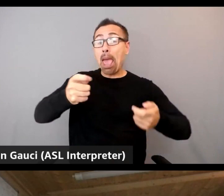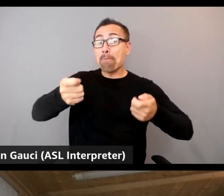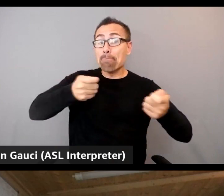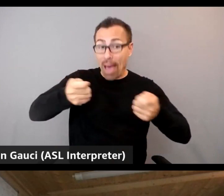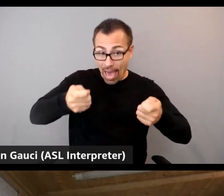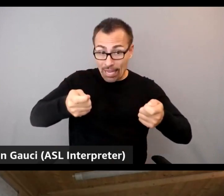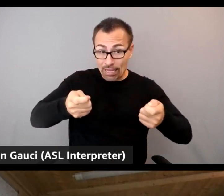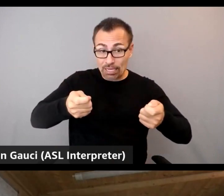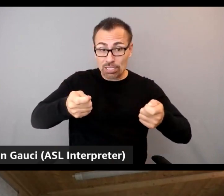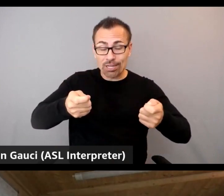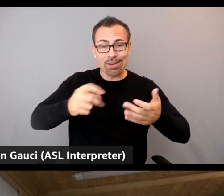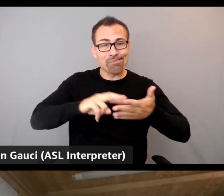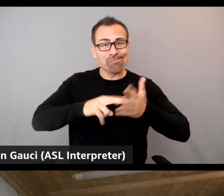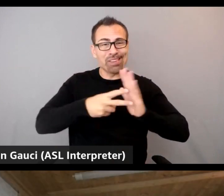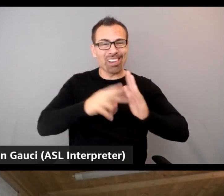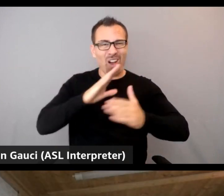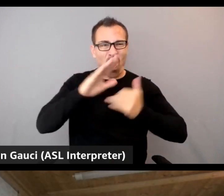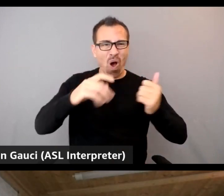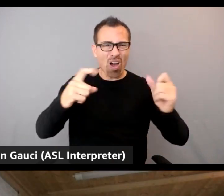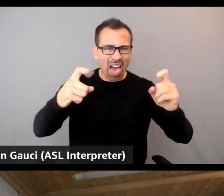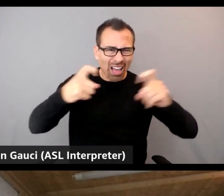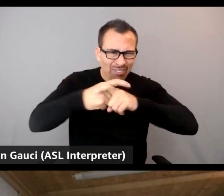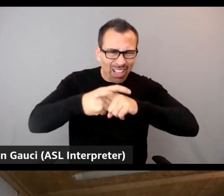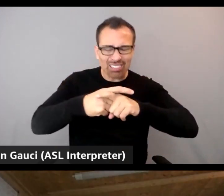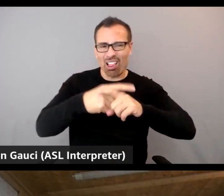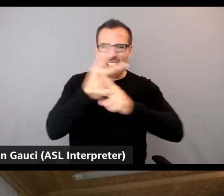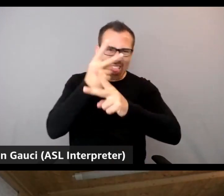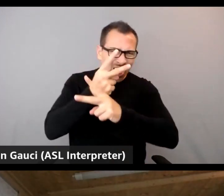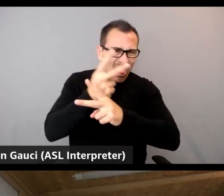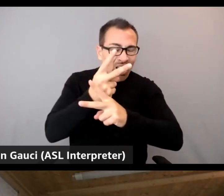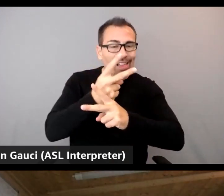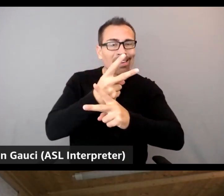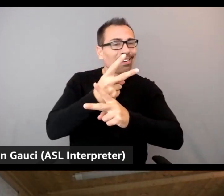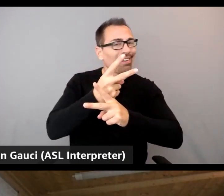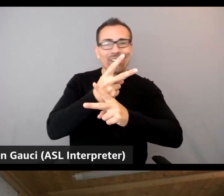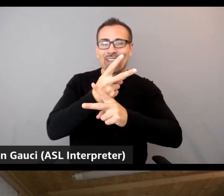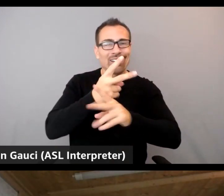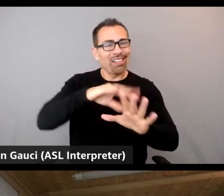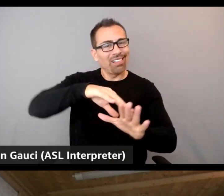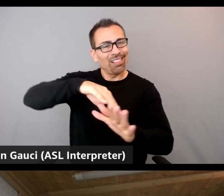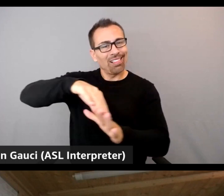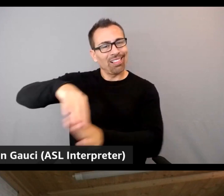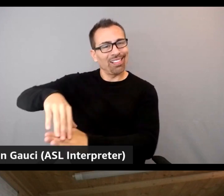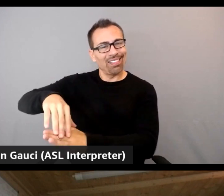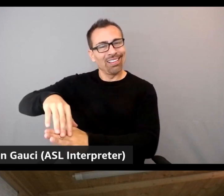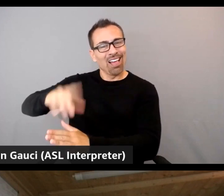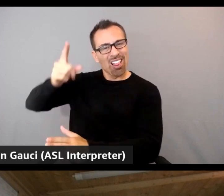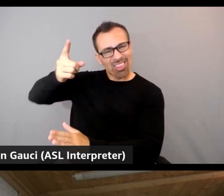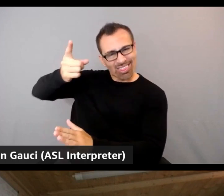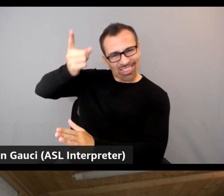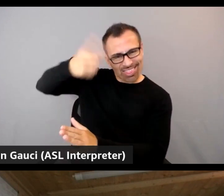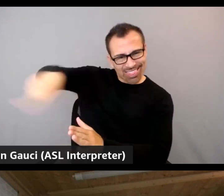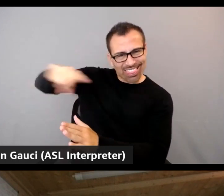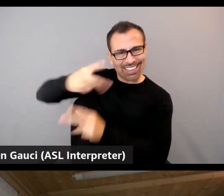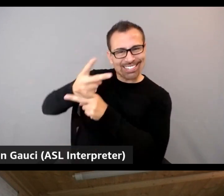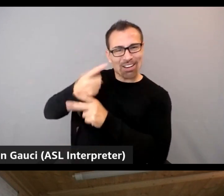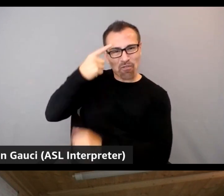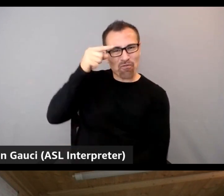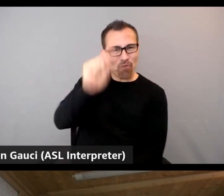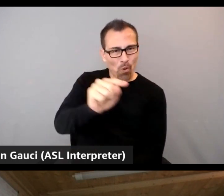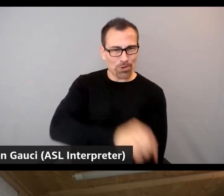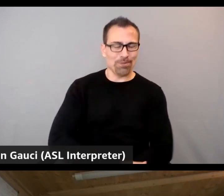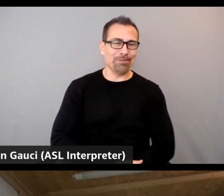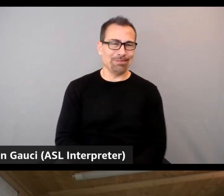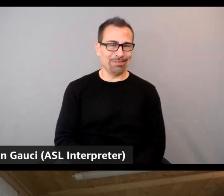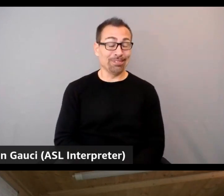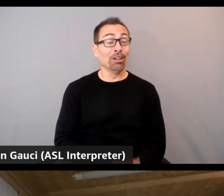of that complexity, abstracts that all away, and basically sends your email for you and manages all that complexity for you. And I'll say, so basically